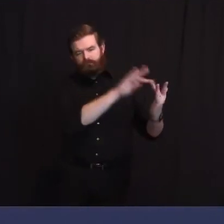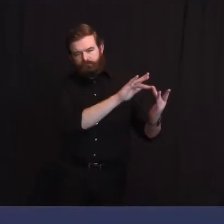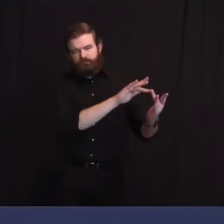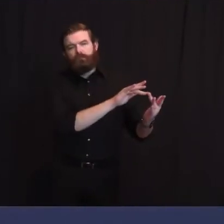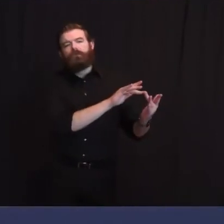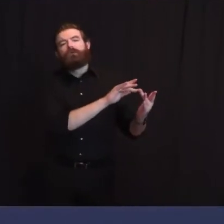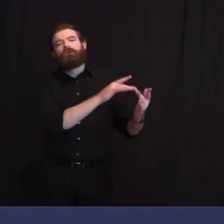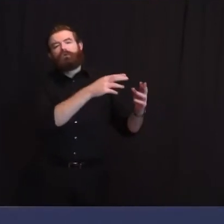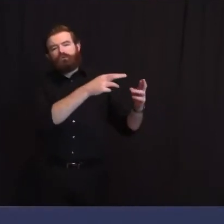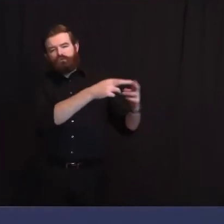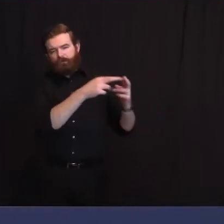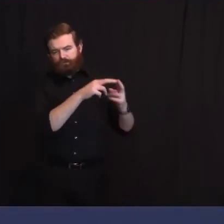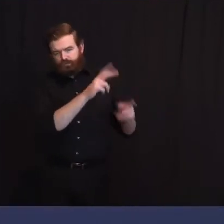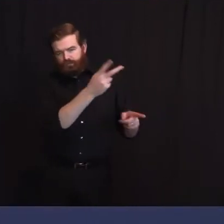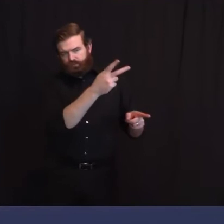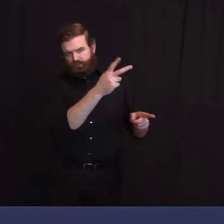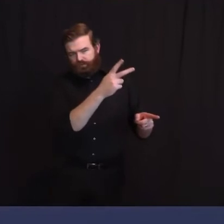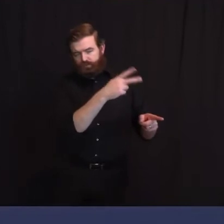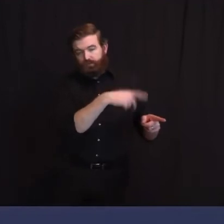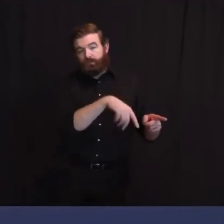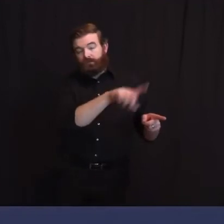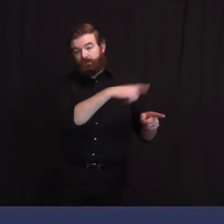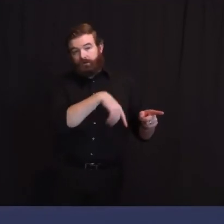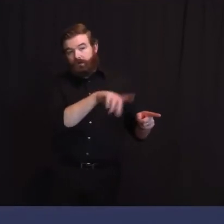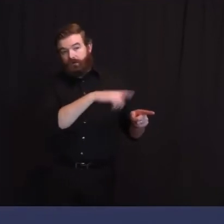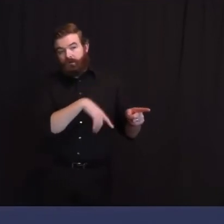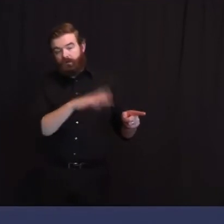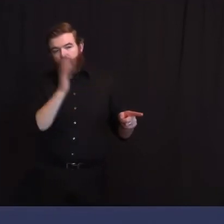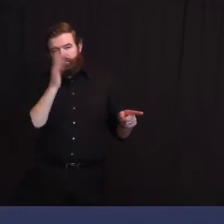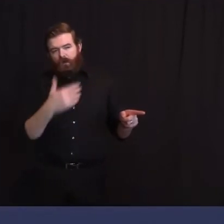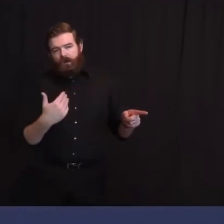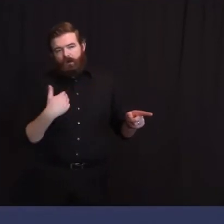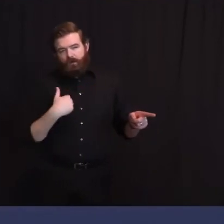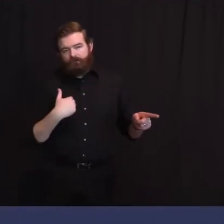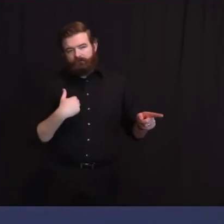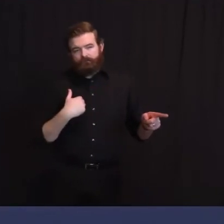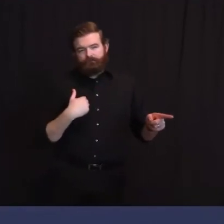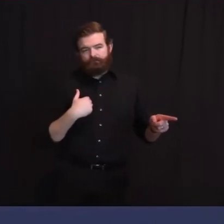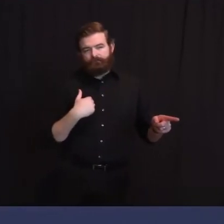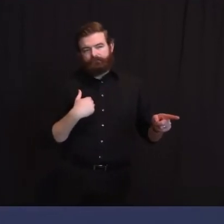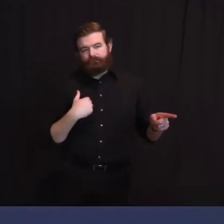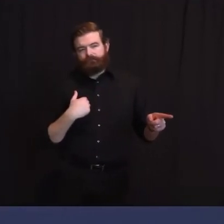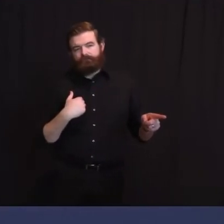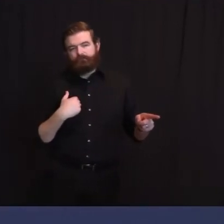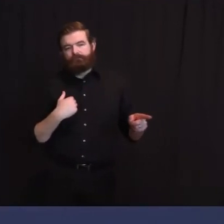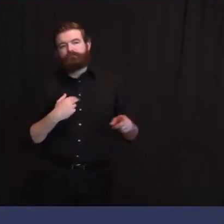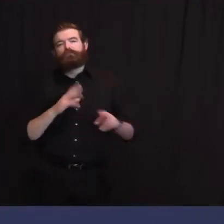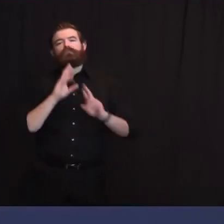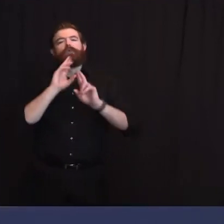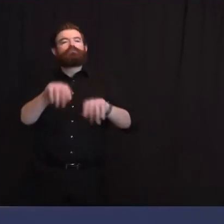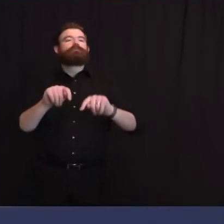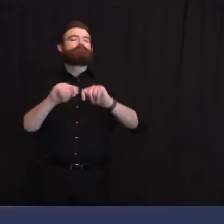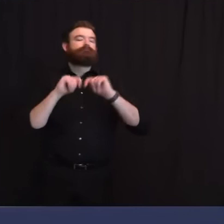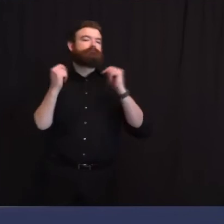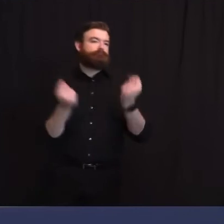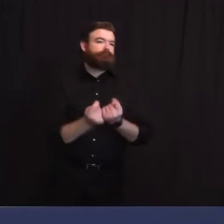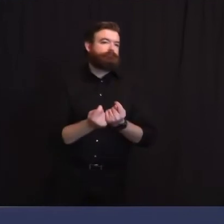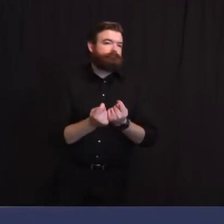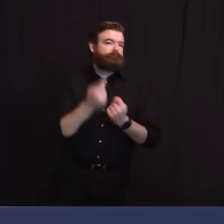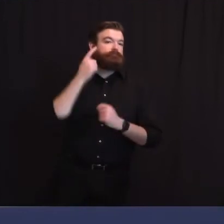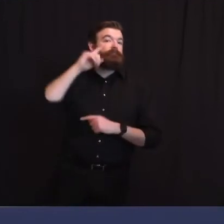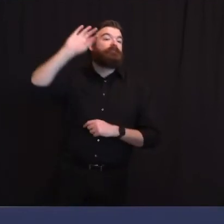of forming response teams for those FEMA-supported or federally supported vaccination sites. So we wanted